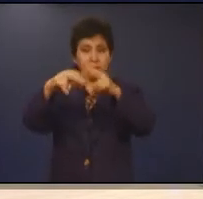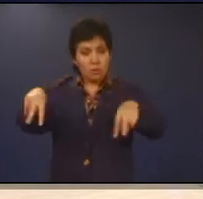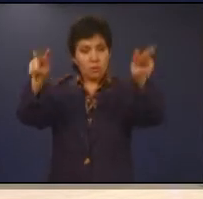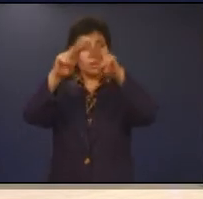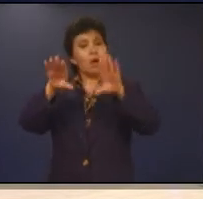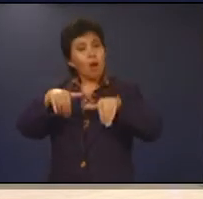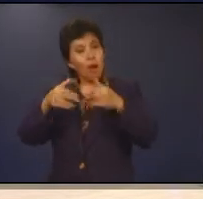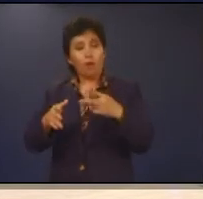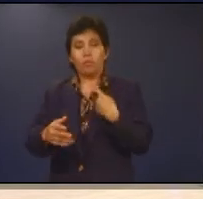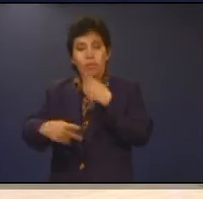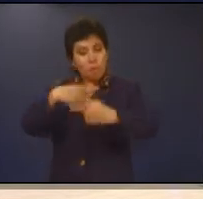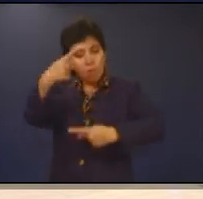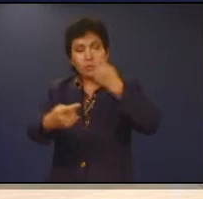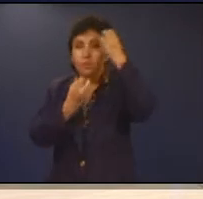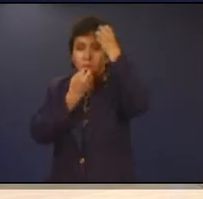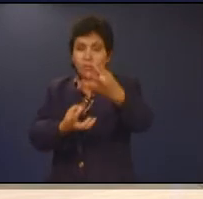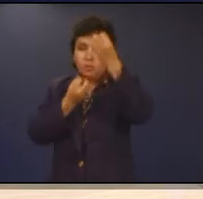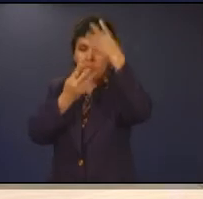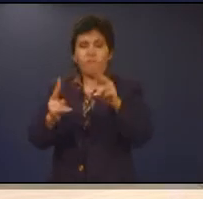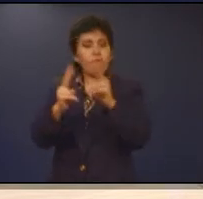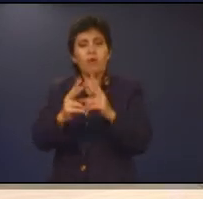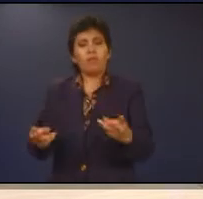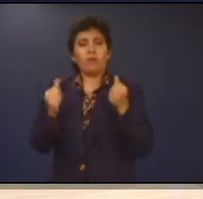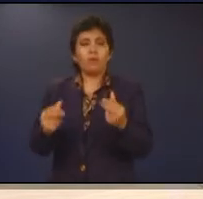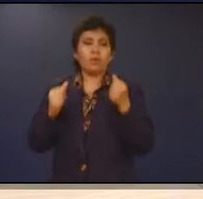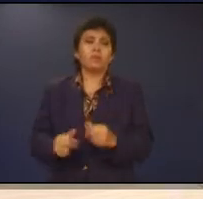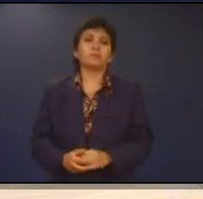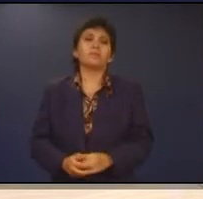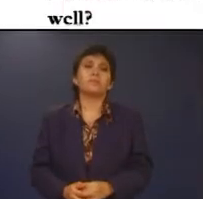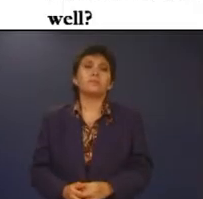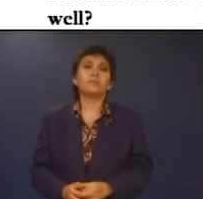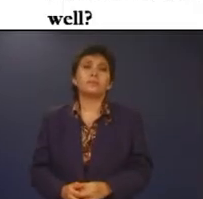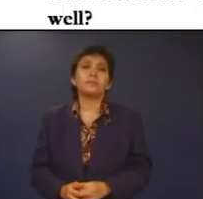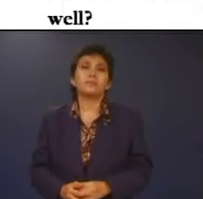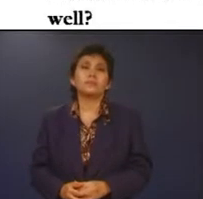rather natural that how we process information very quickly.